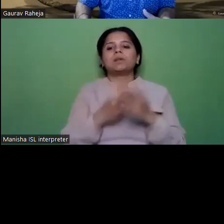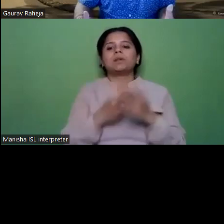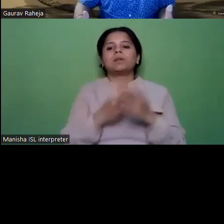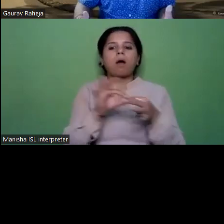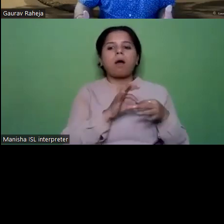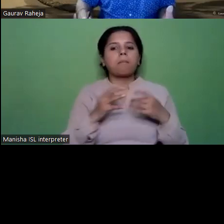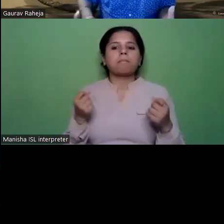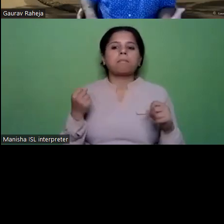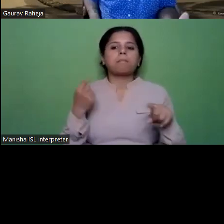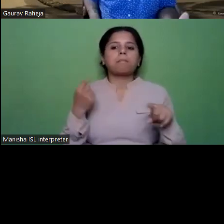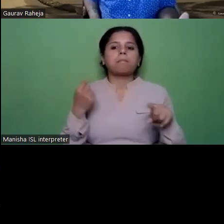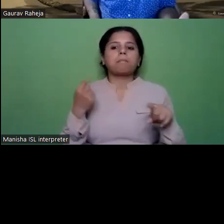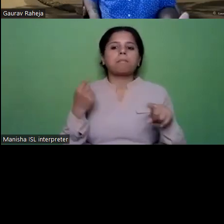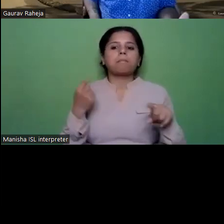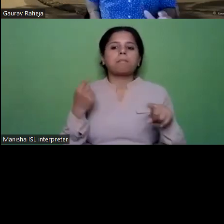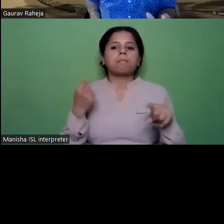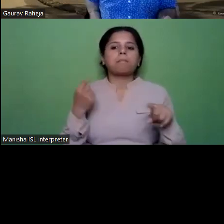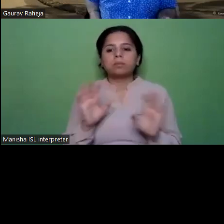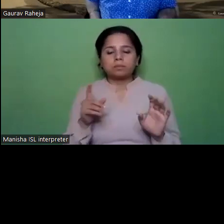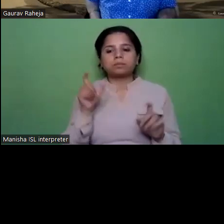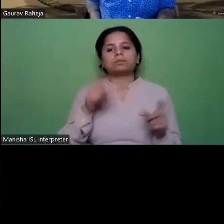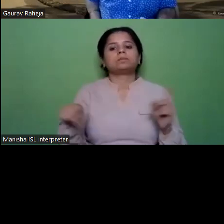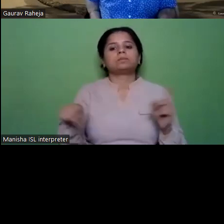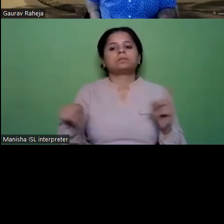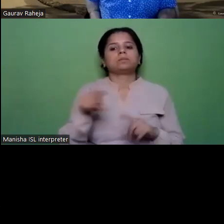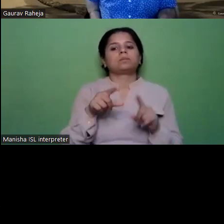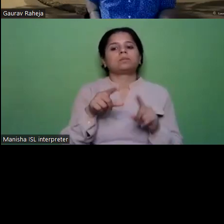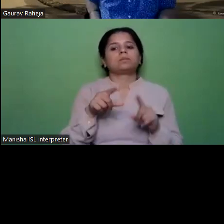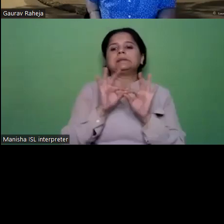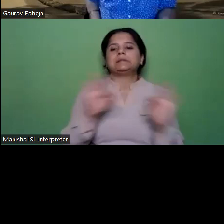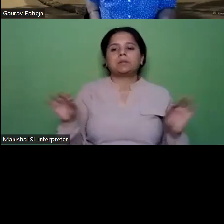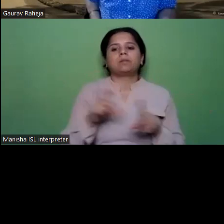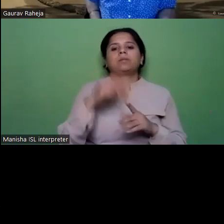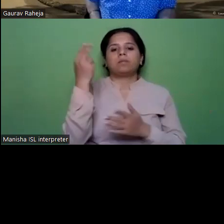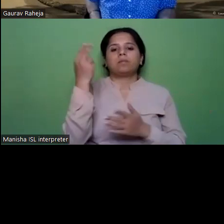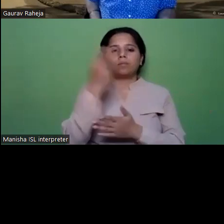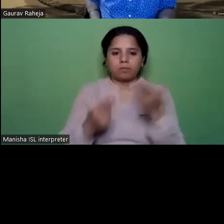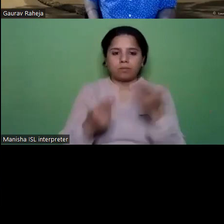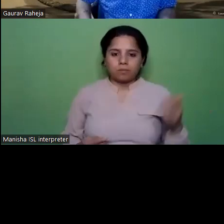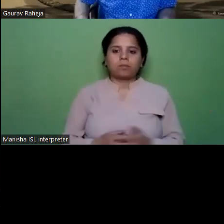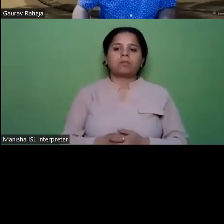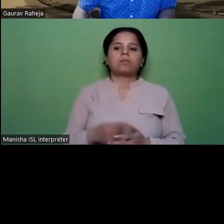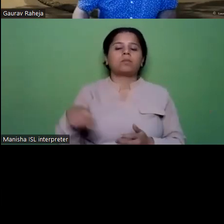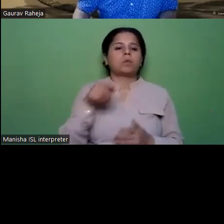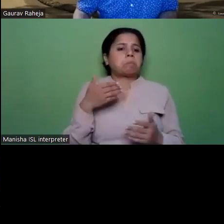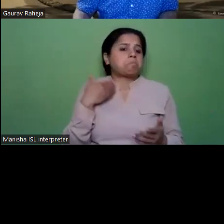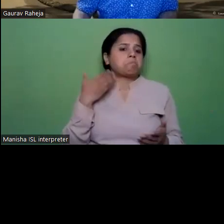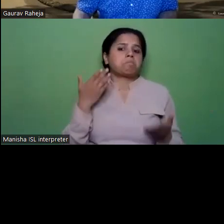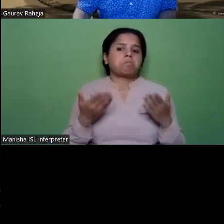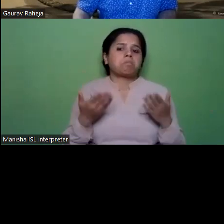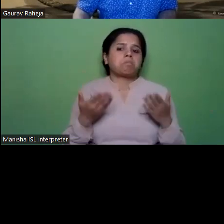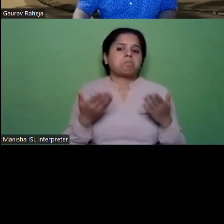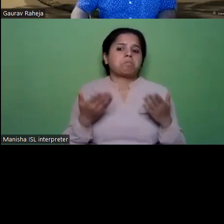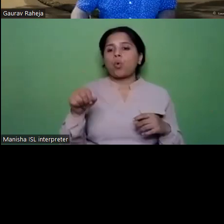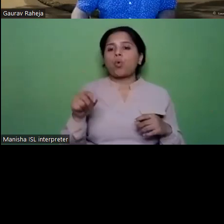they're simplified? Frankly speaking, simple designs are liked by everyone. And no wonder that the whole journey of